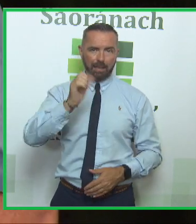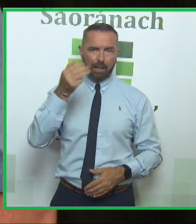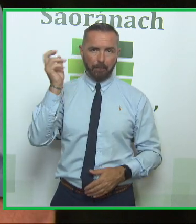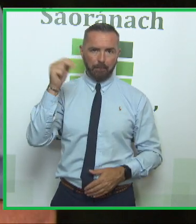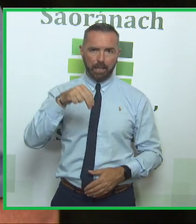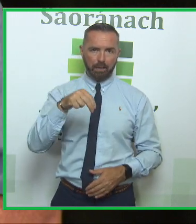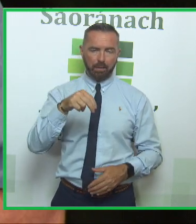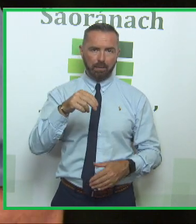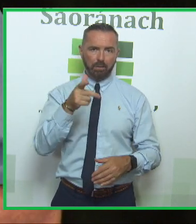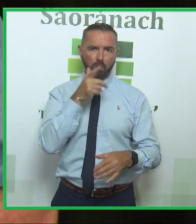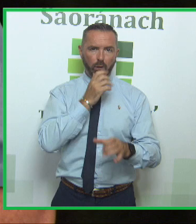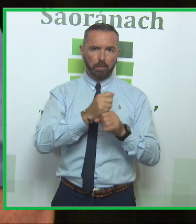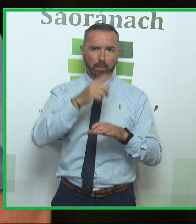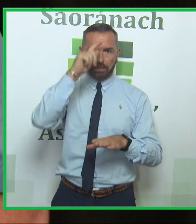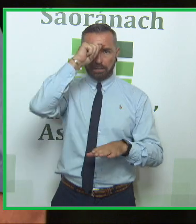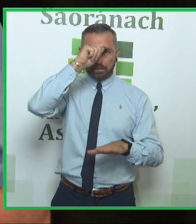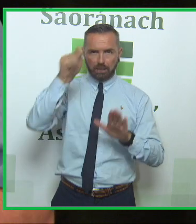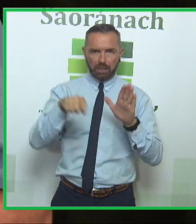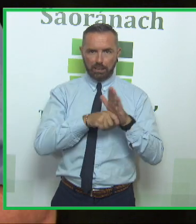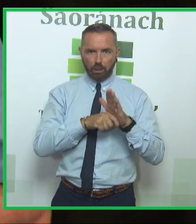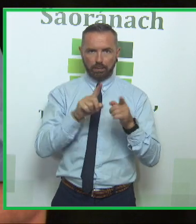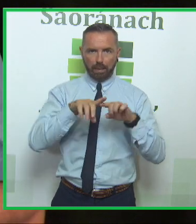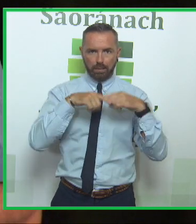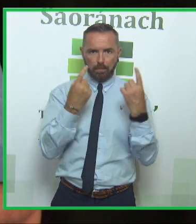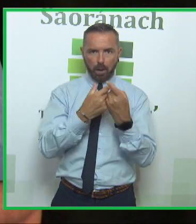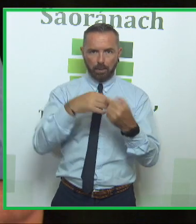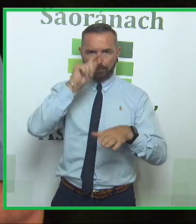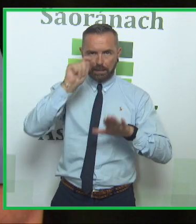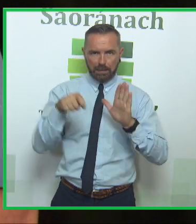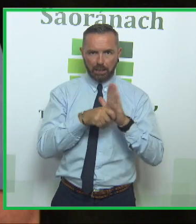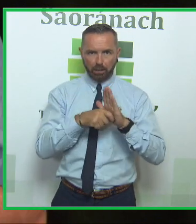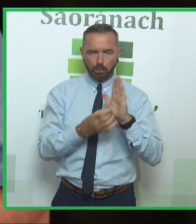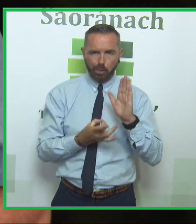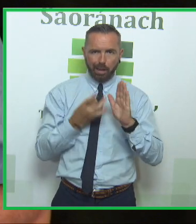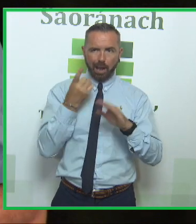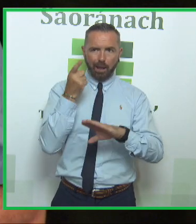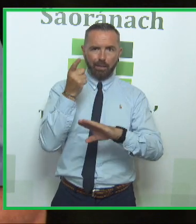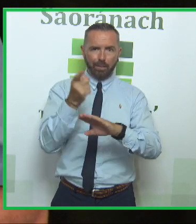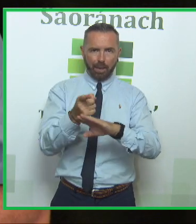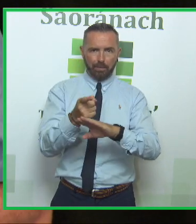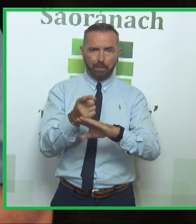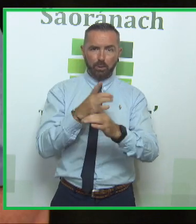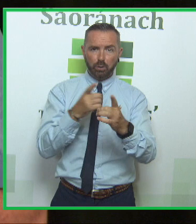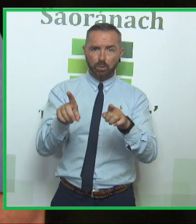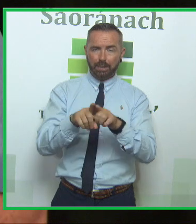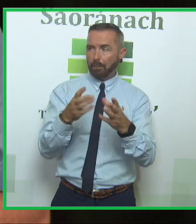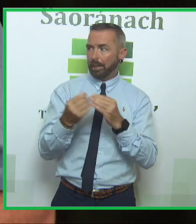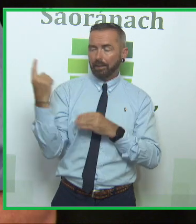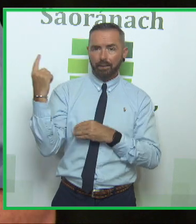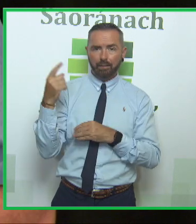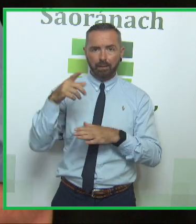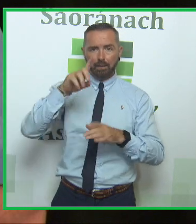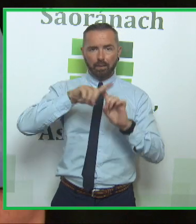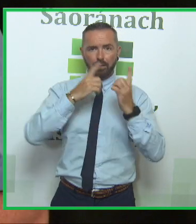the Taoiseach and the Department of Taoiseach. That's exactly what we asked them to do. And that's exactly what happened at that time. The Department of the